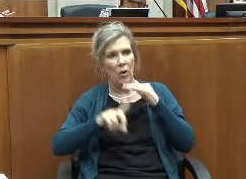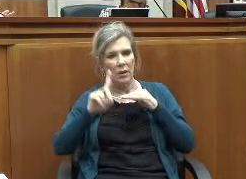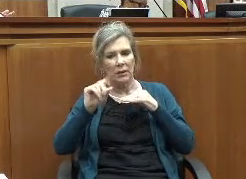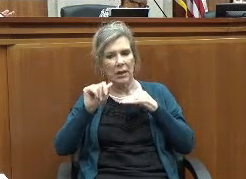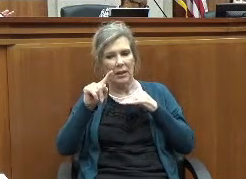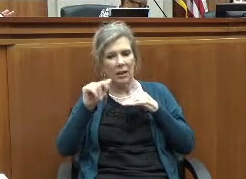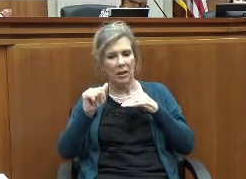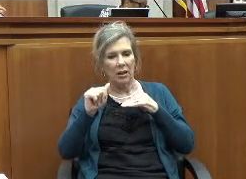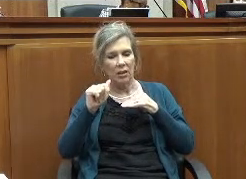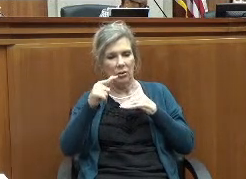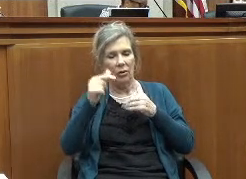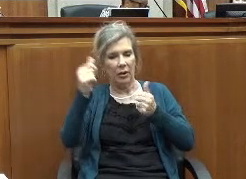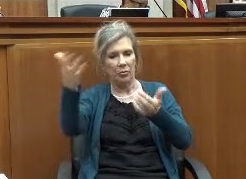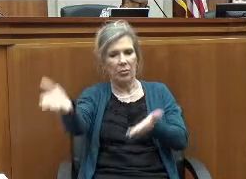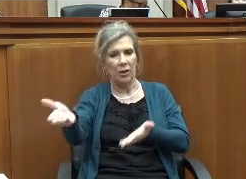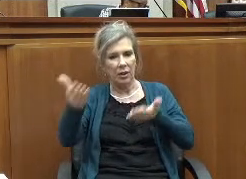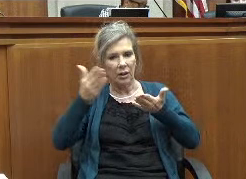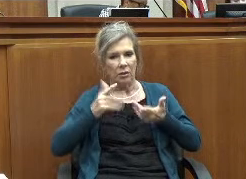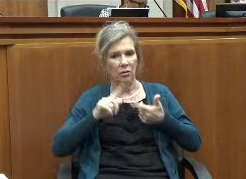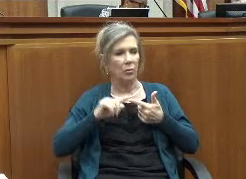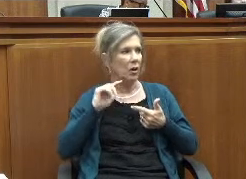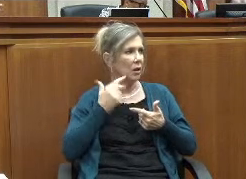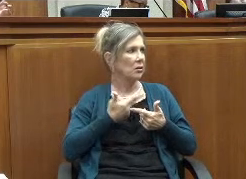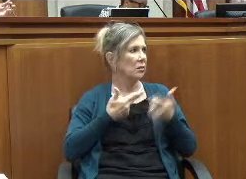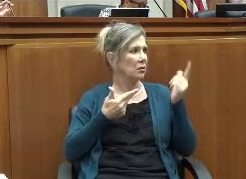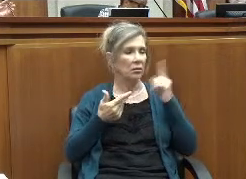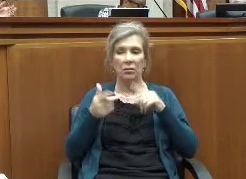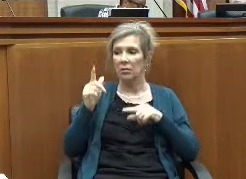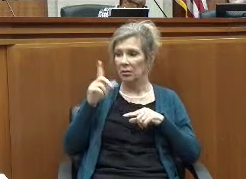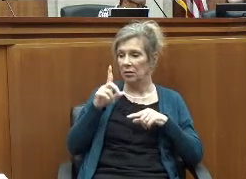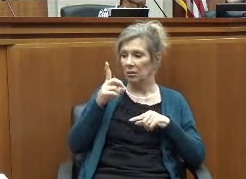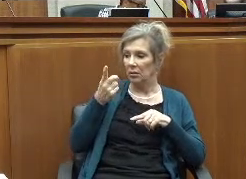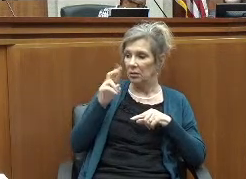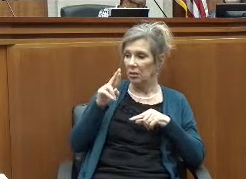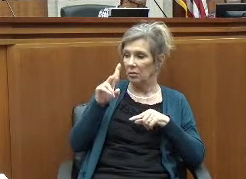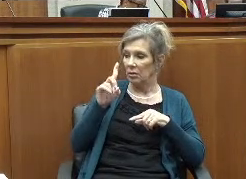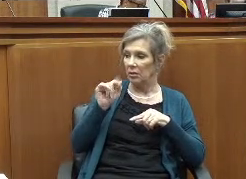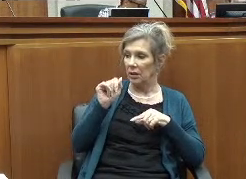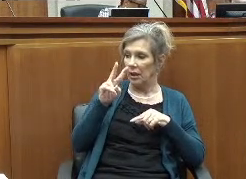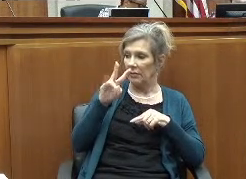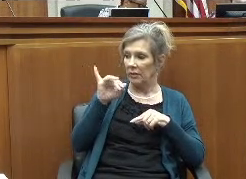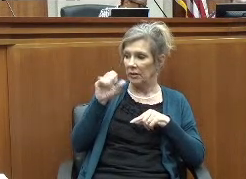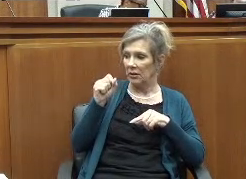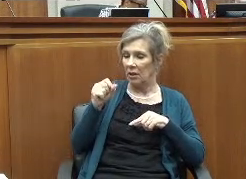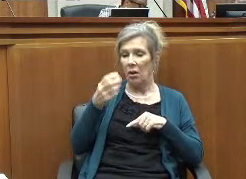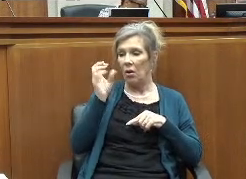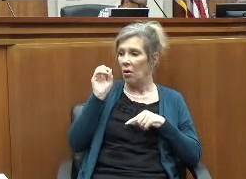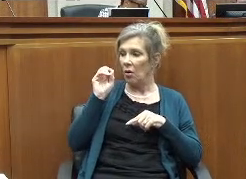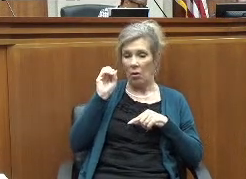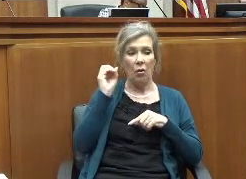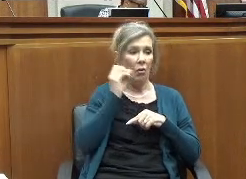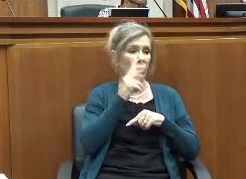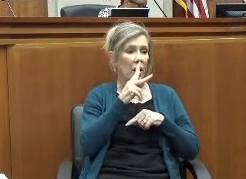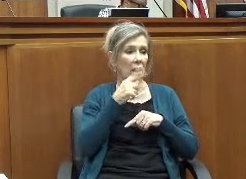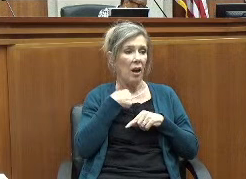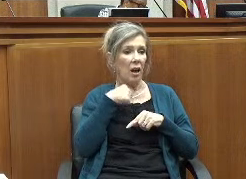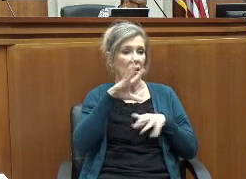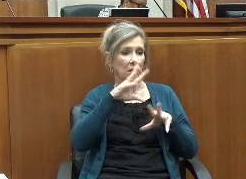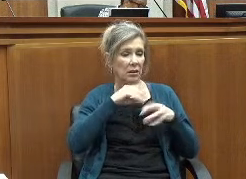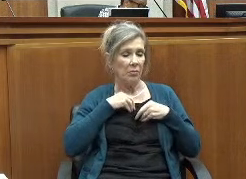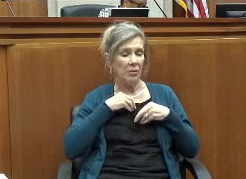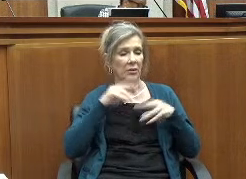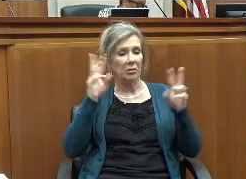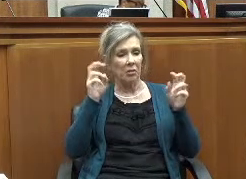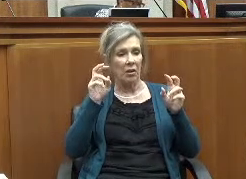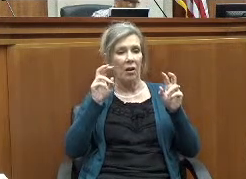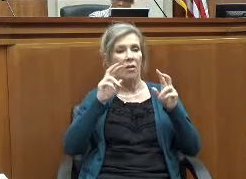bring forward to us. Dr. Davis? Okay, so I am willing to accept that as like a friendly substitute